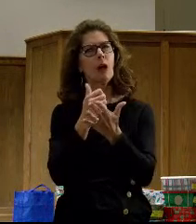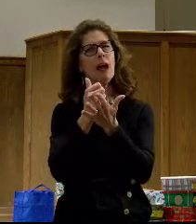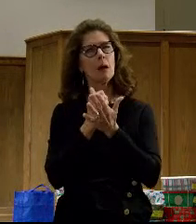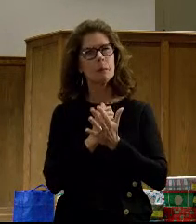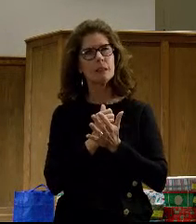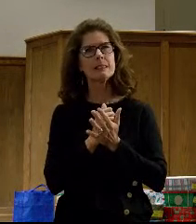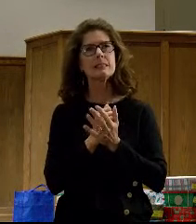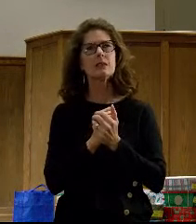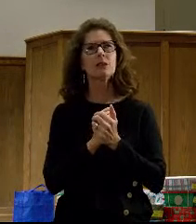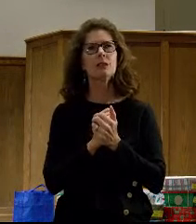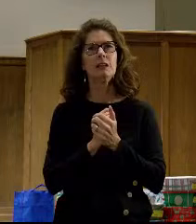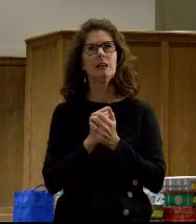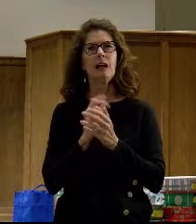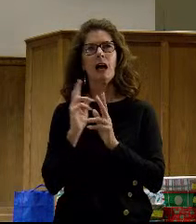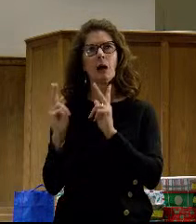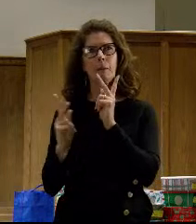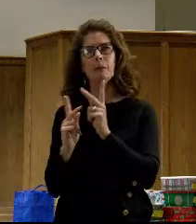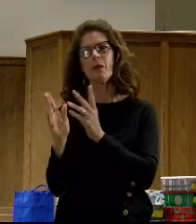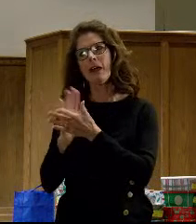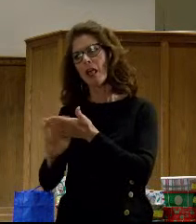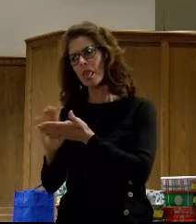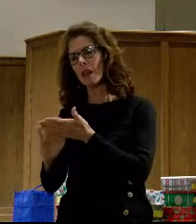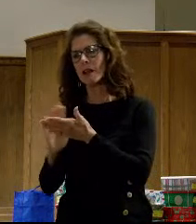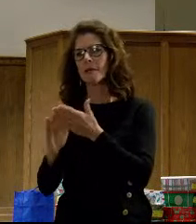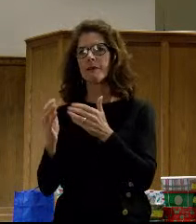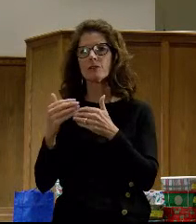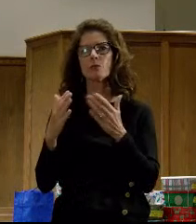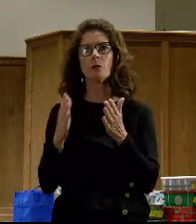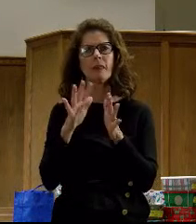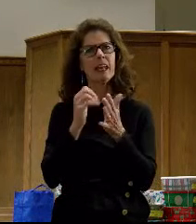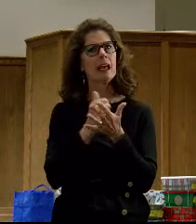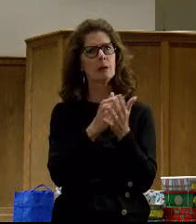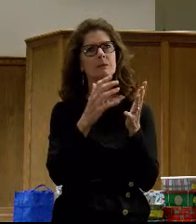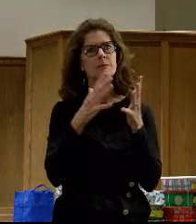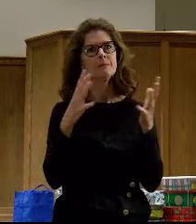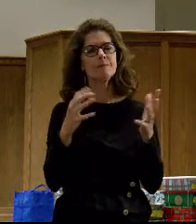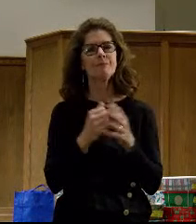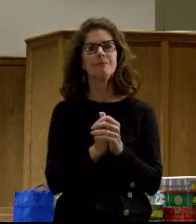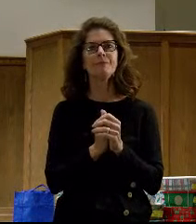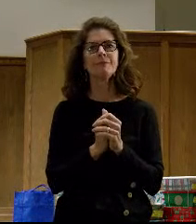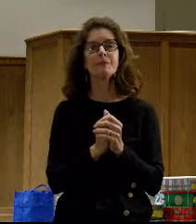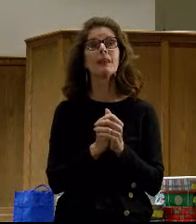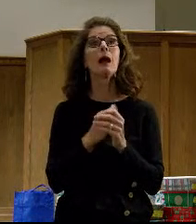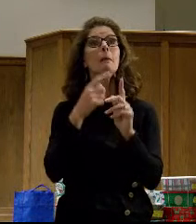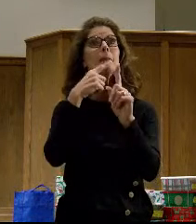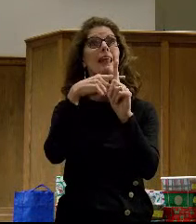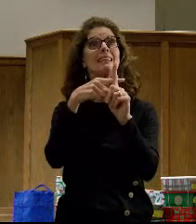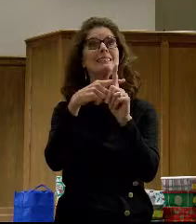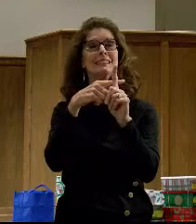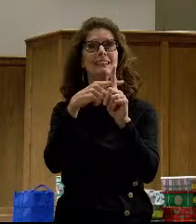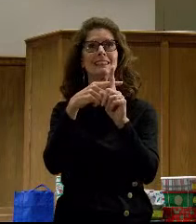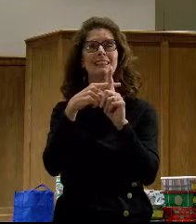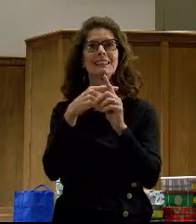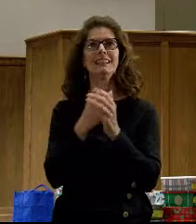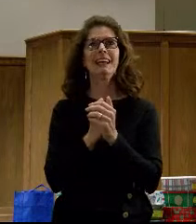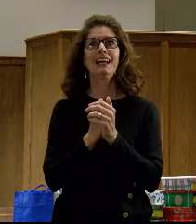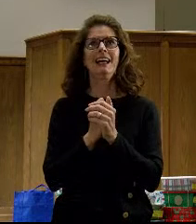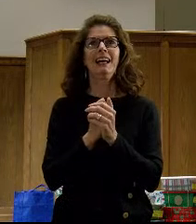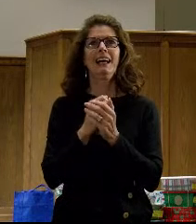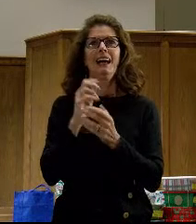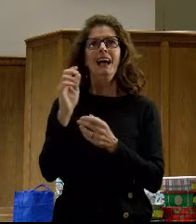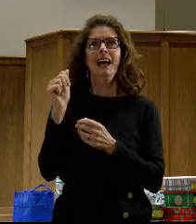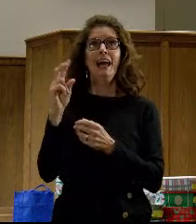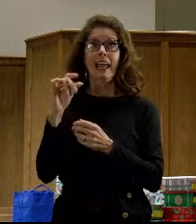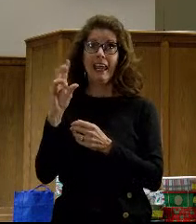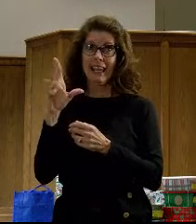our crew who cleans up this room when we're finished. We'd be grateful for your help in that. And also, just a reminder of what Andy said. As